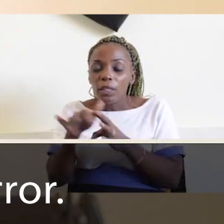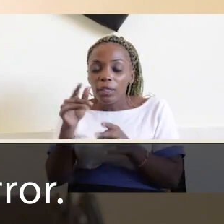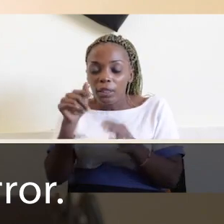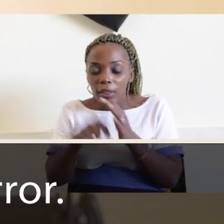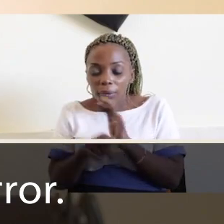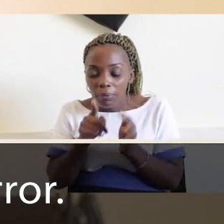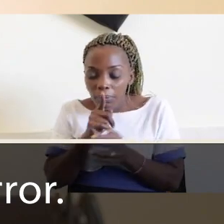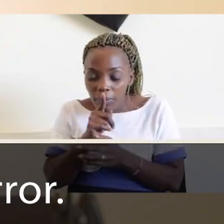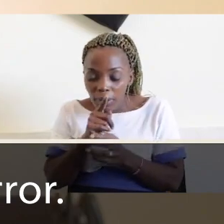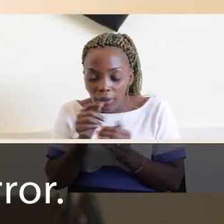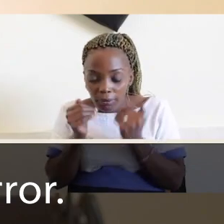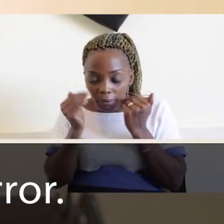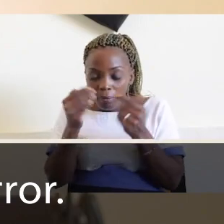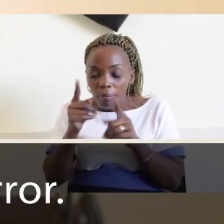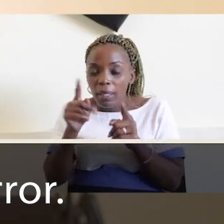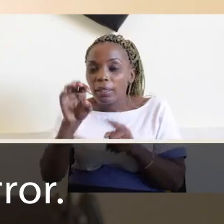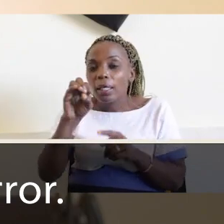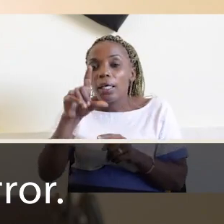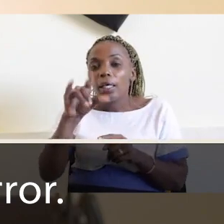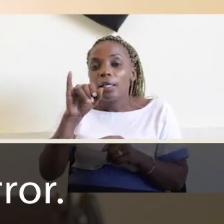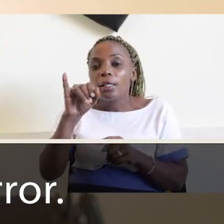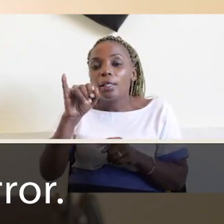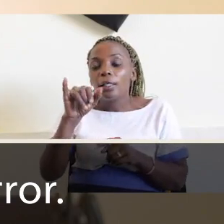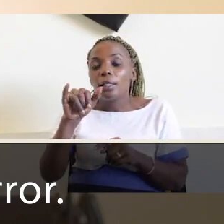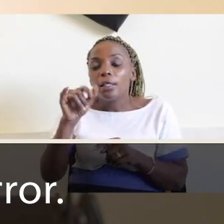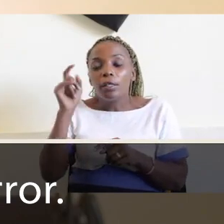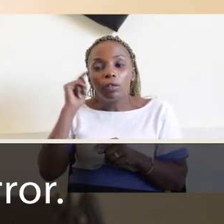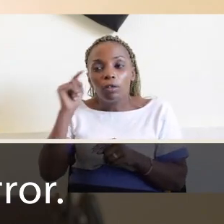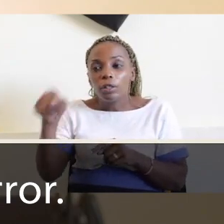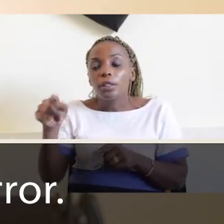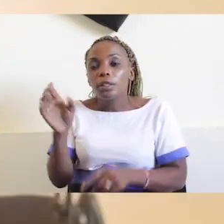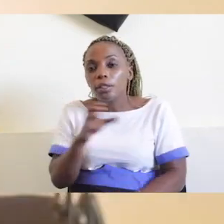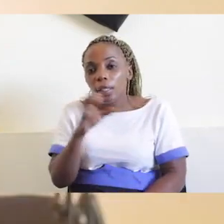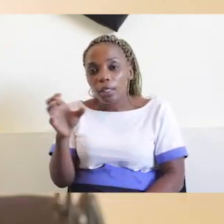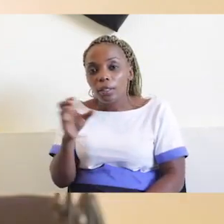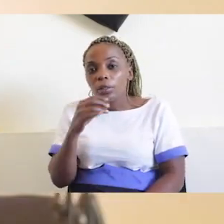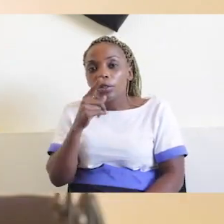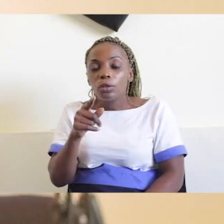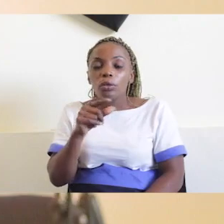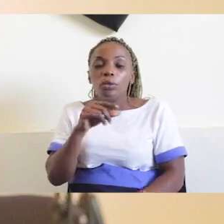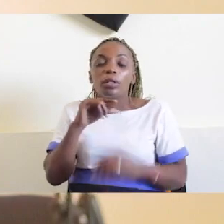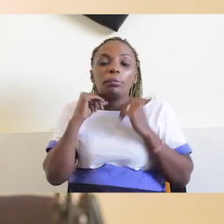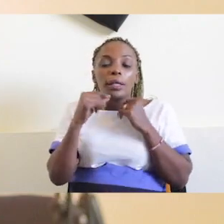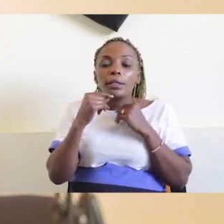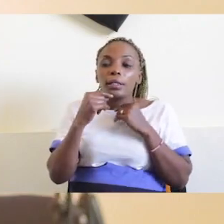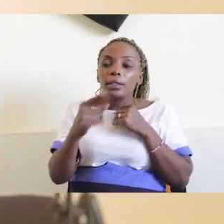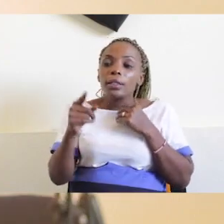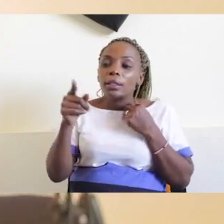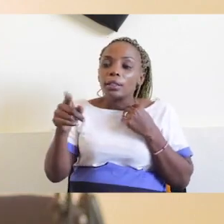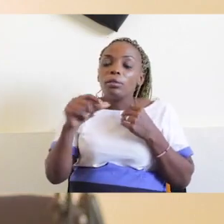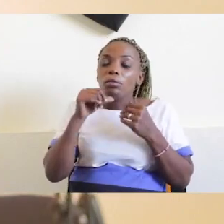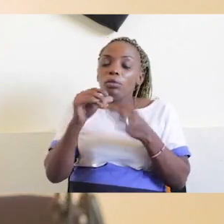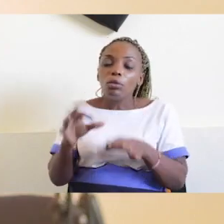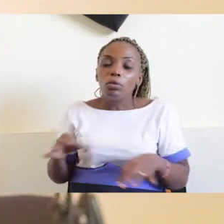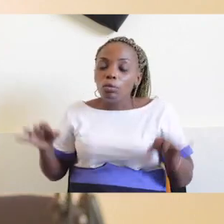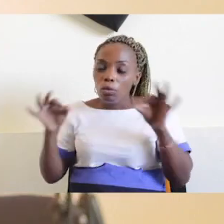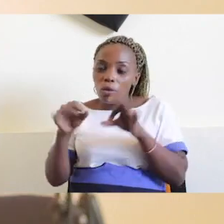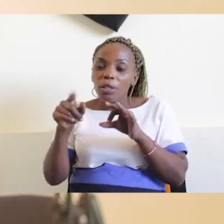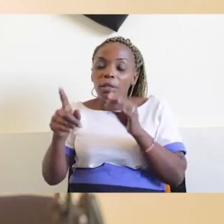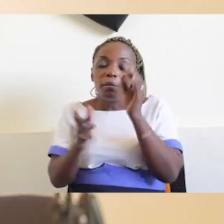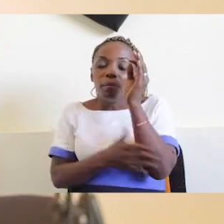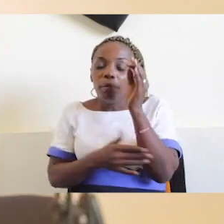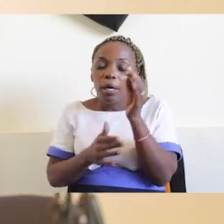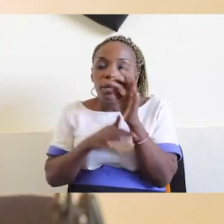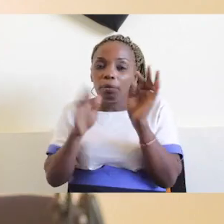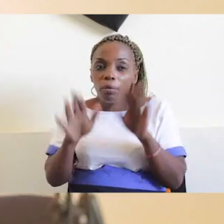anguish and torment, and Eli thought that she was drunk, and so he insinuated that she was not worthy. She was a wicked